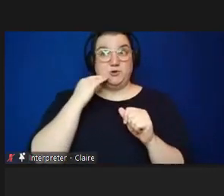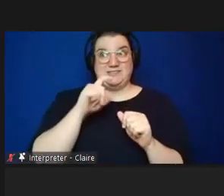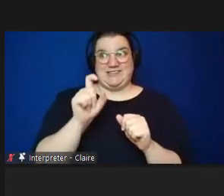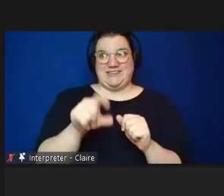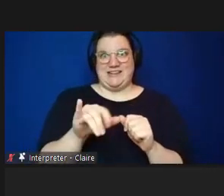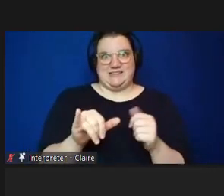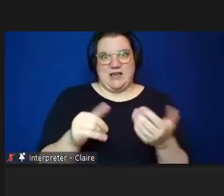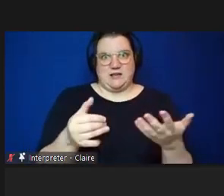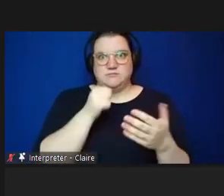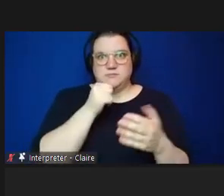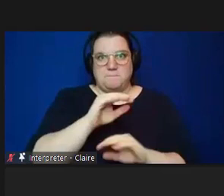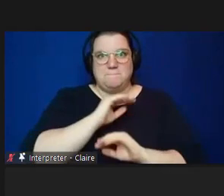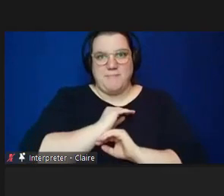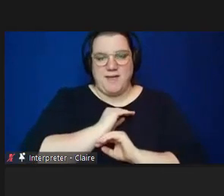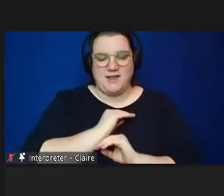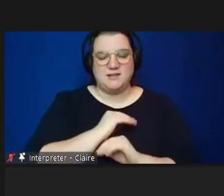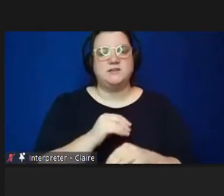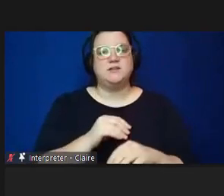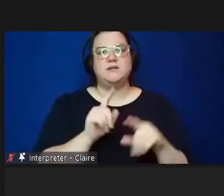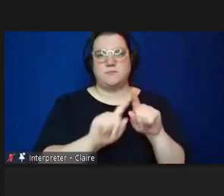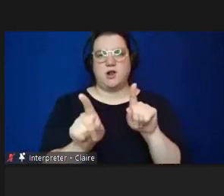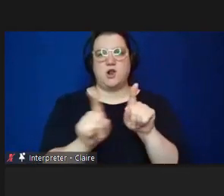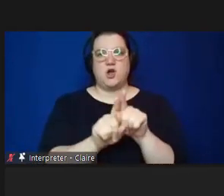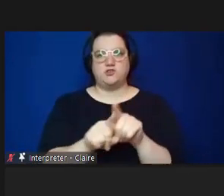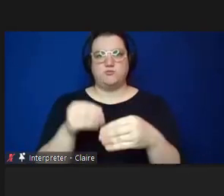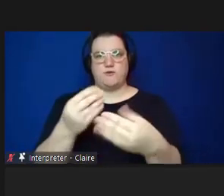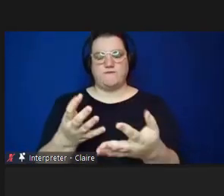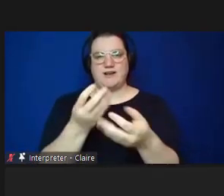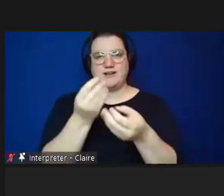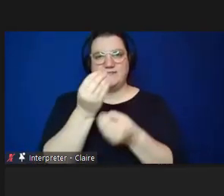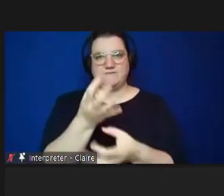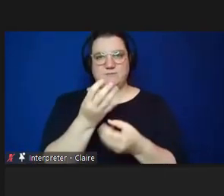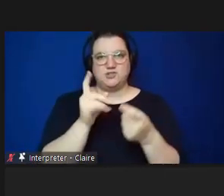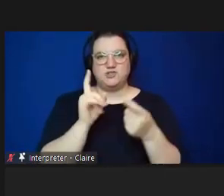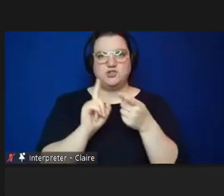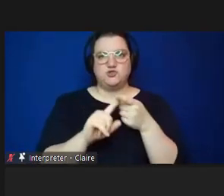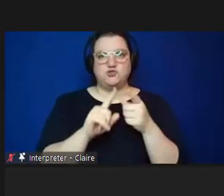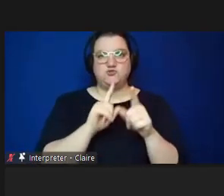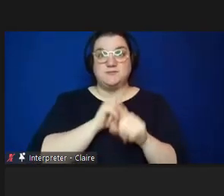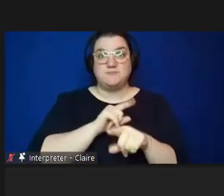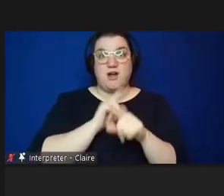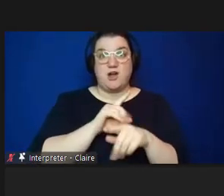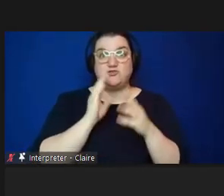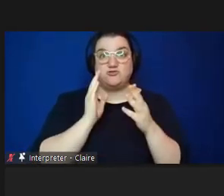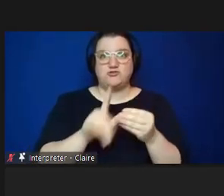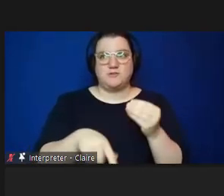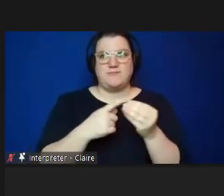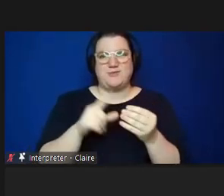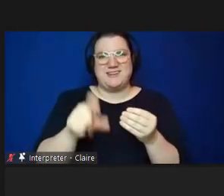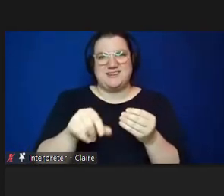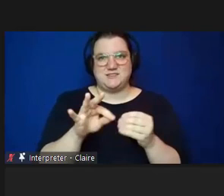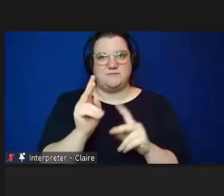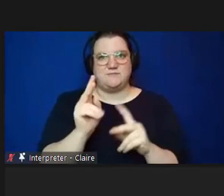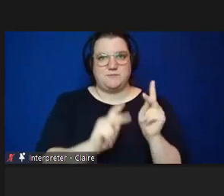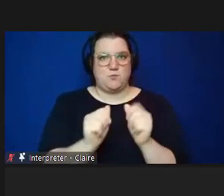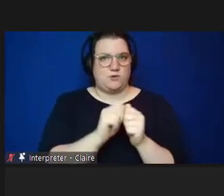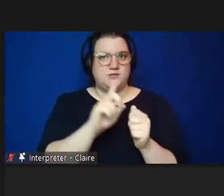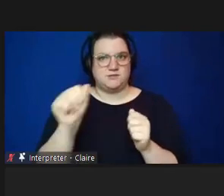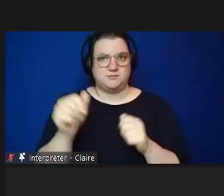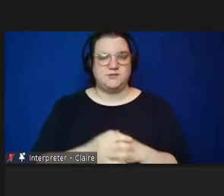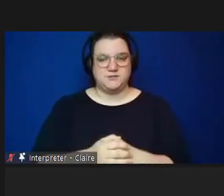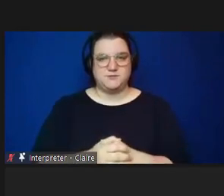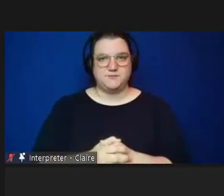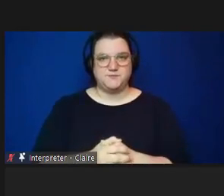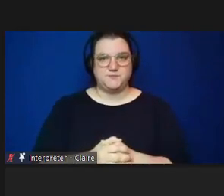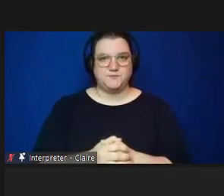providing information to these responders about the needs of individuals with disabilities. So